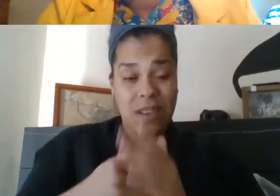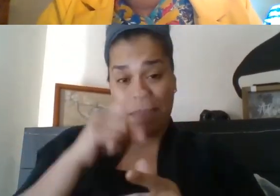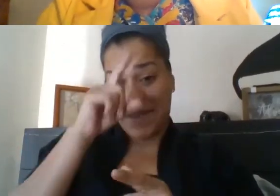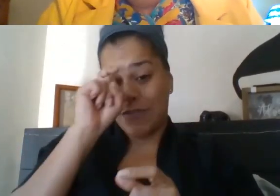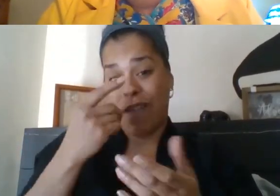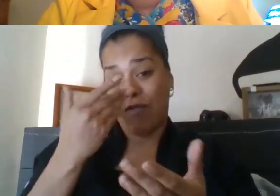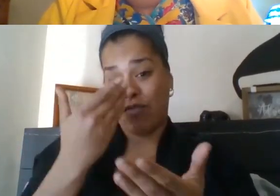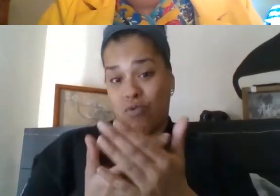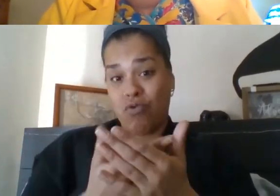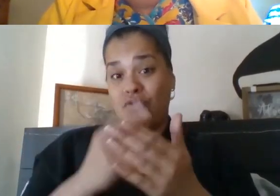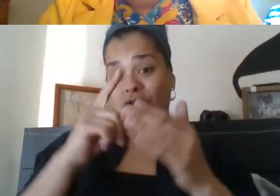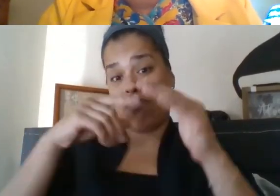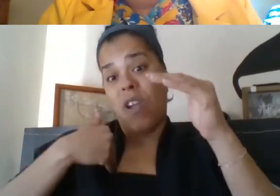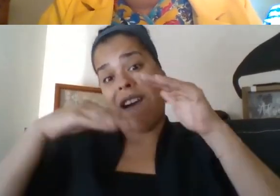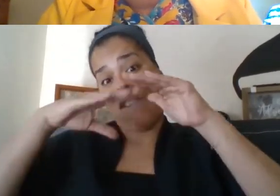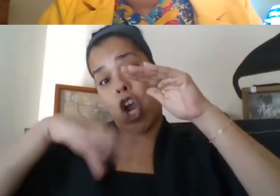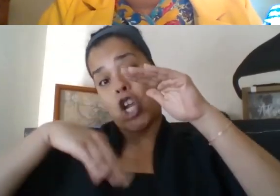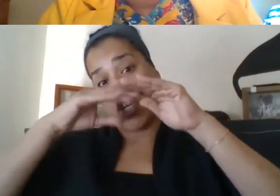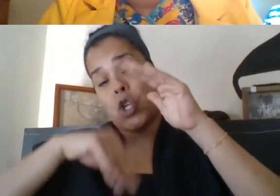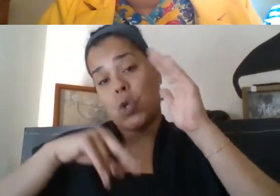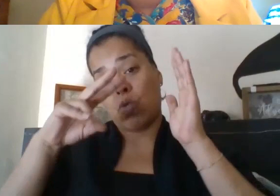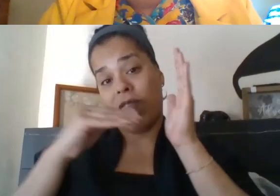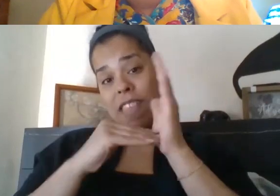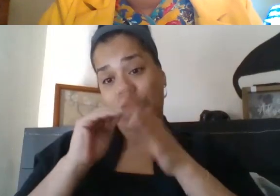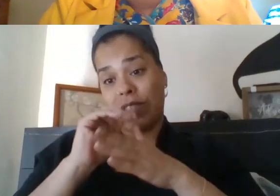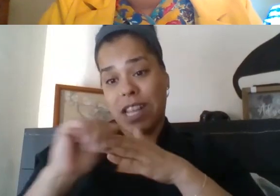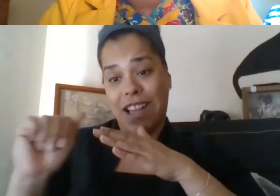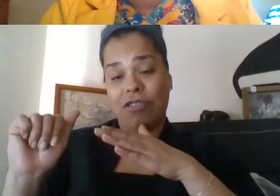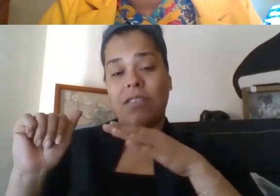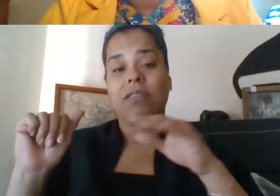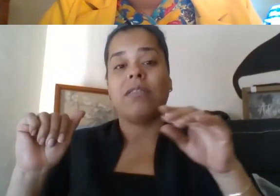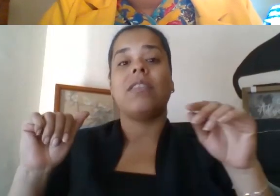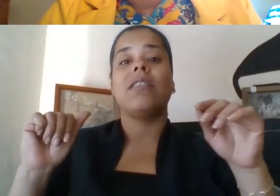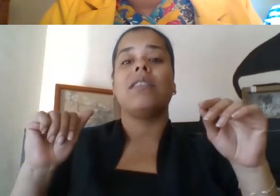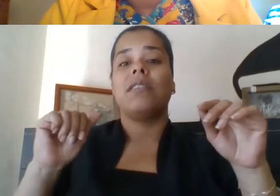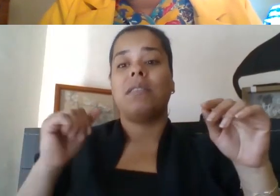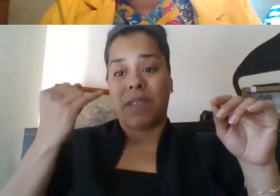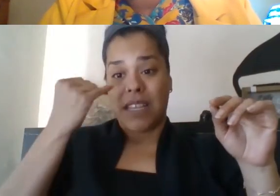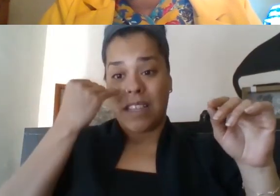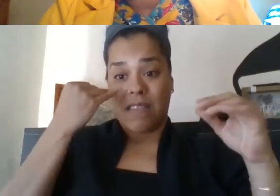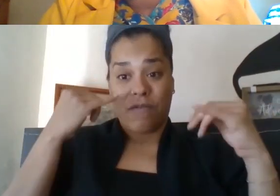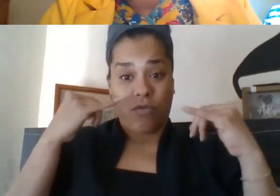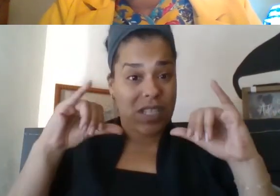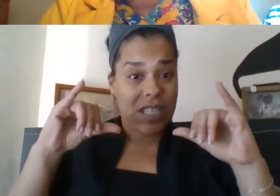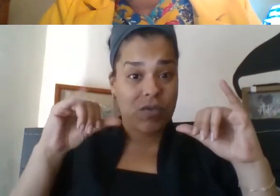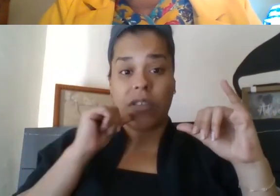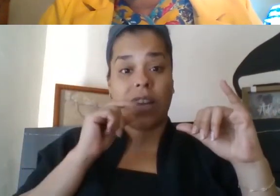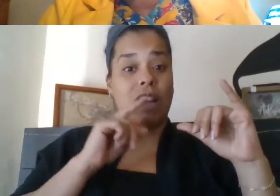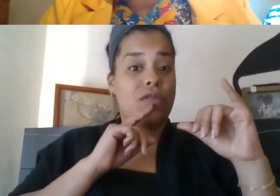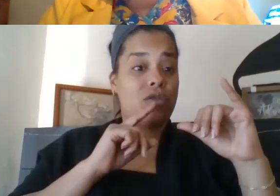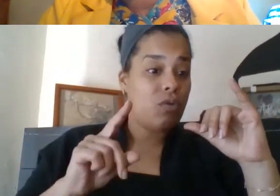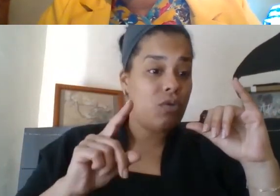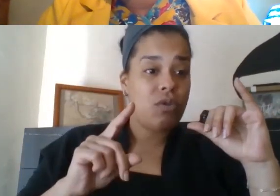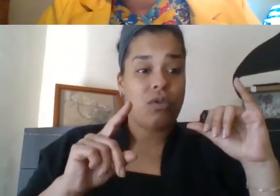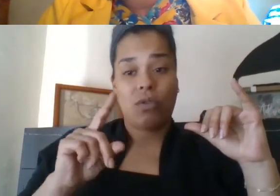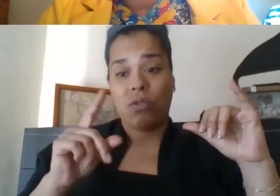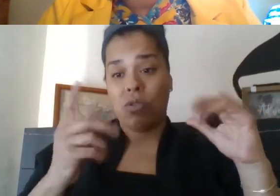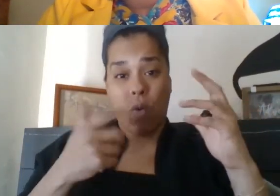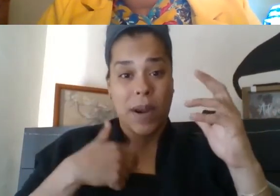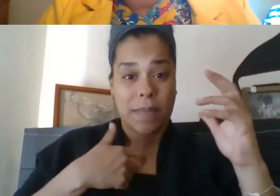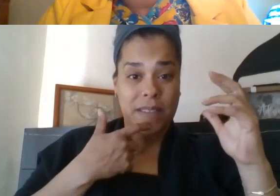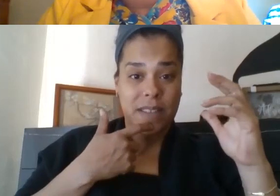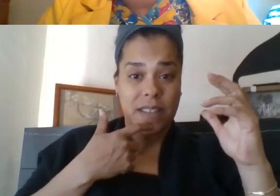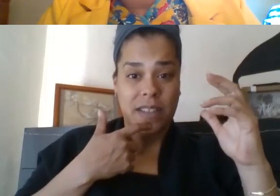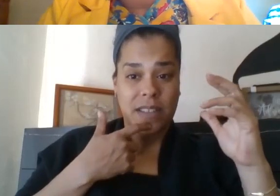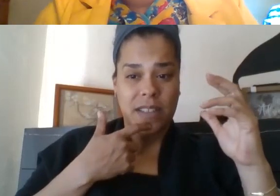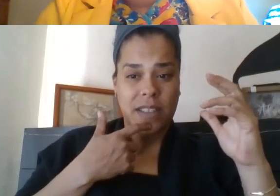$2,000, and move from there. But if you are still, not sure of like what I'm saying and you